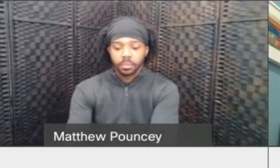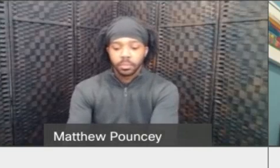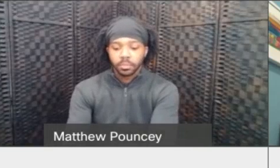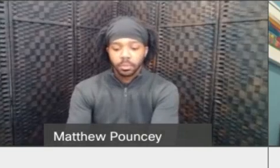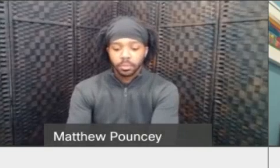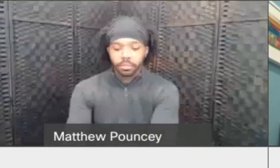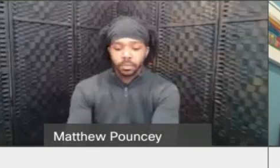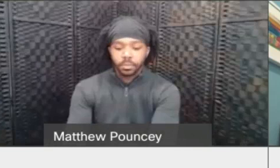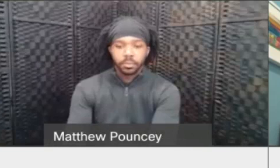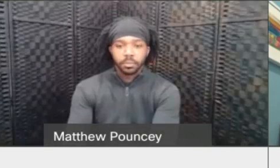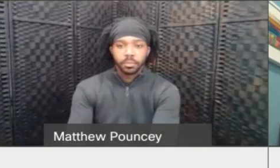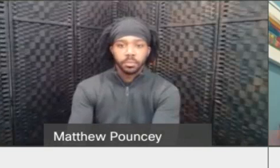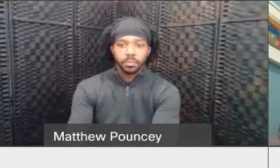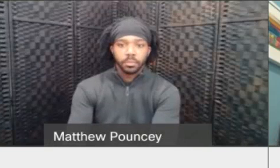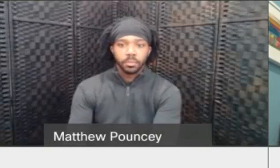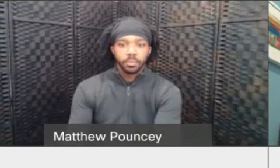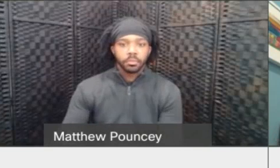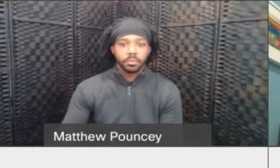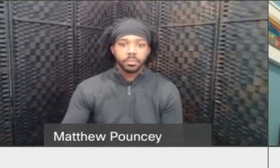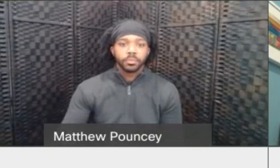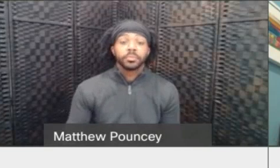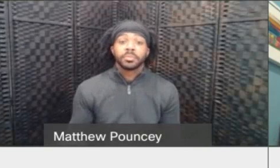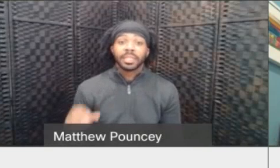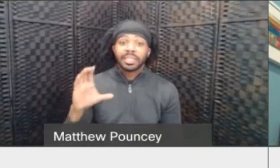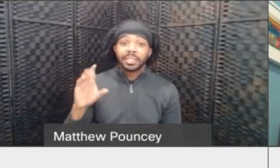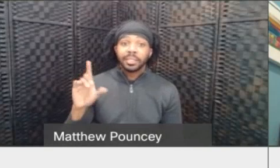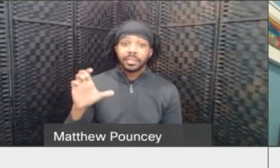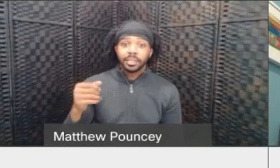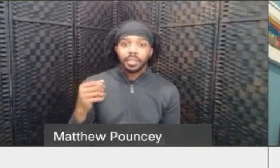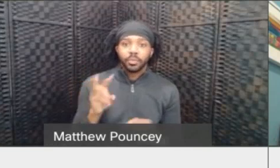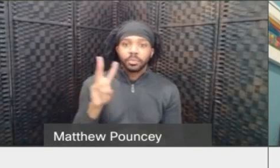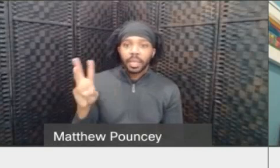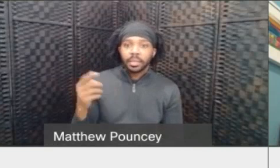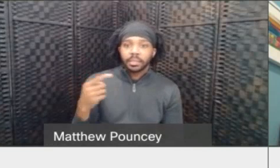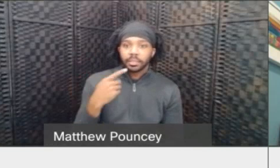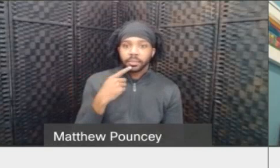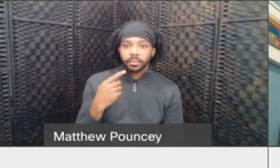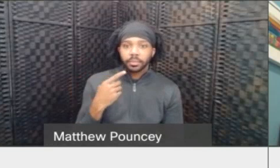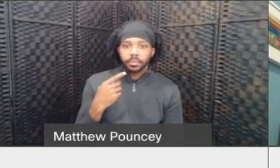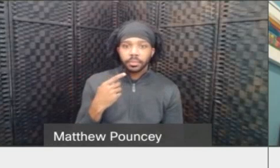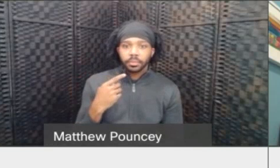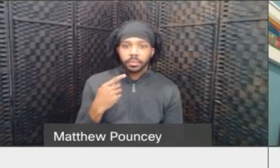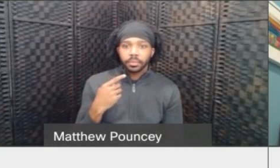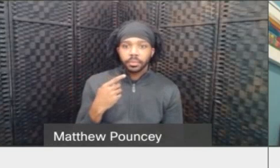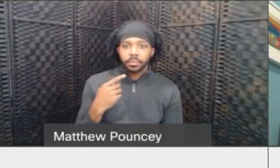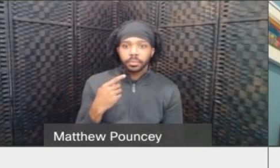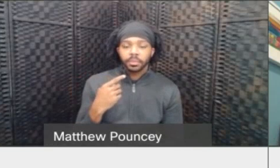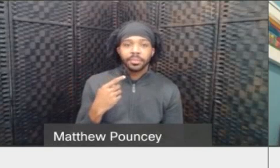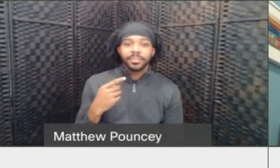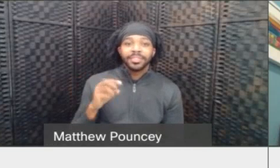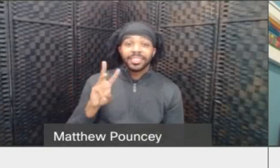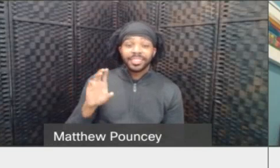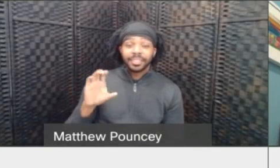the CDC website says people 18 and older who received a J&J vaccine at least 2 months